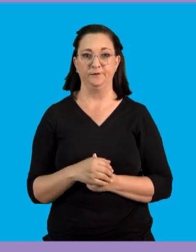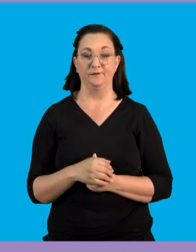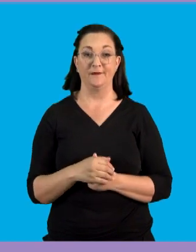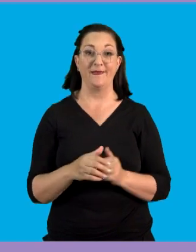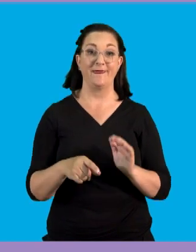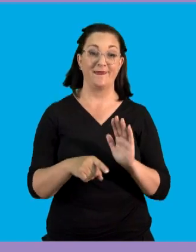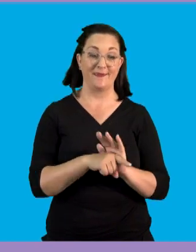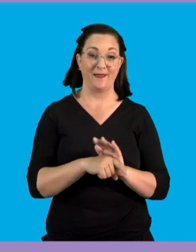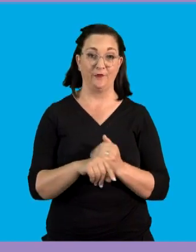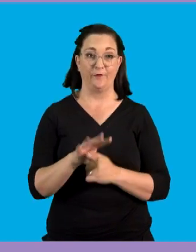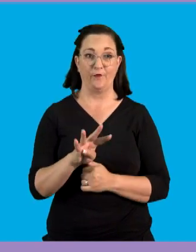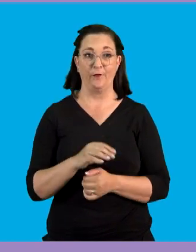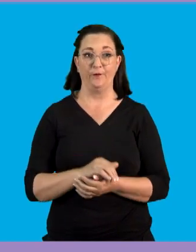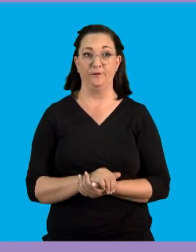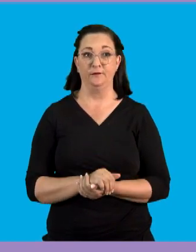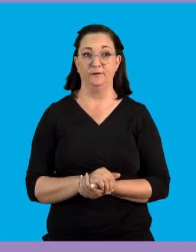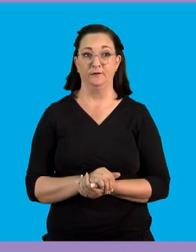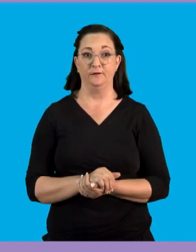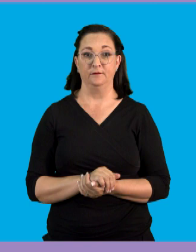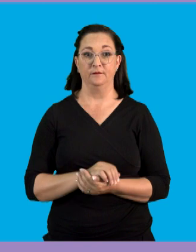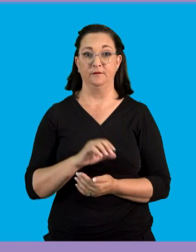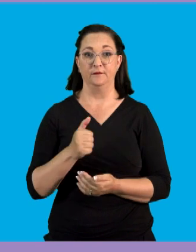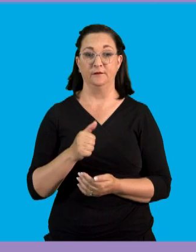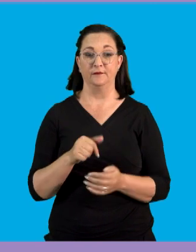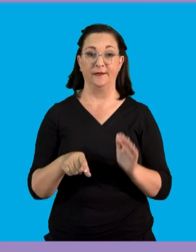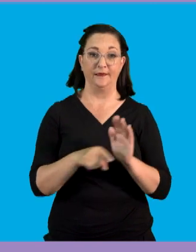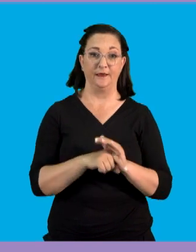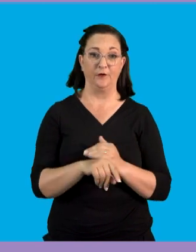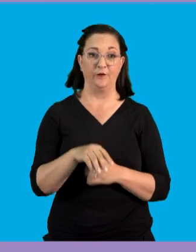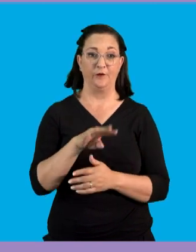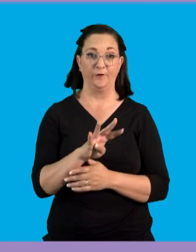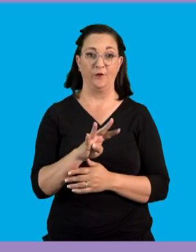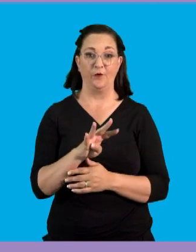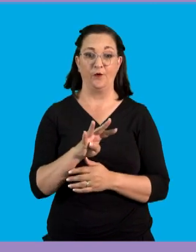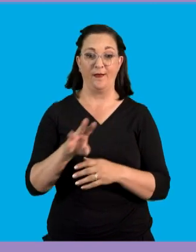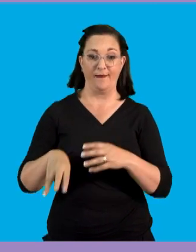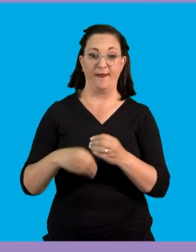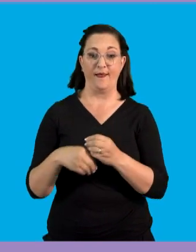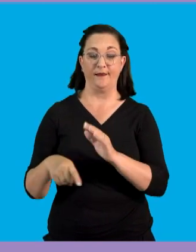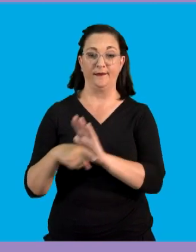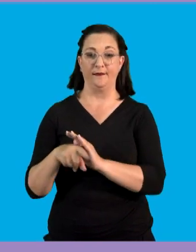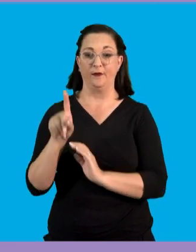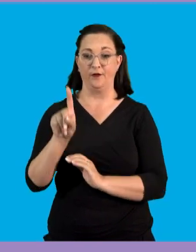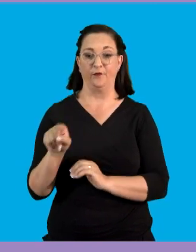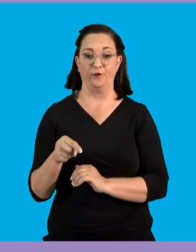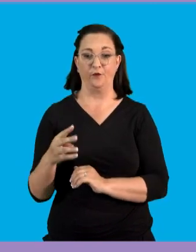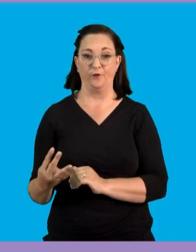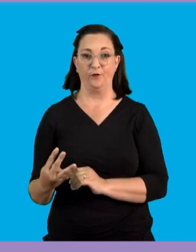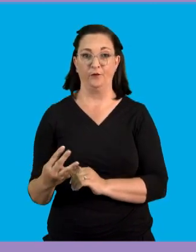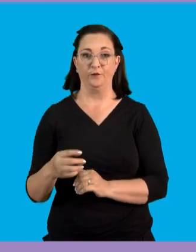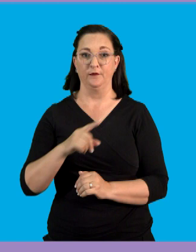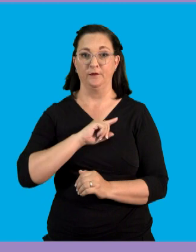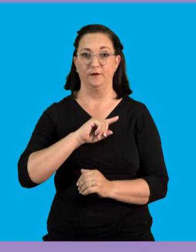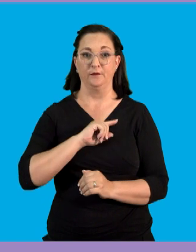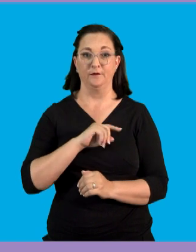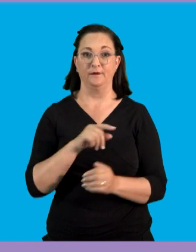4, which is a negative 4. And when we add that negative quarter, that